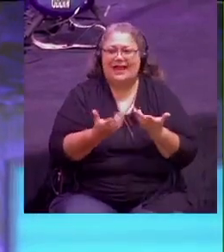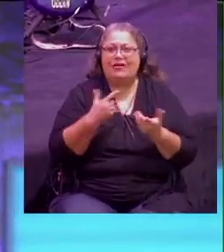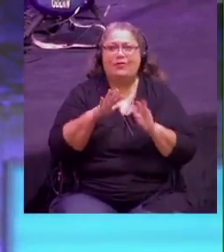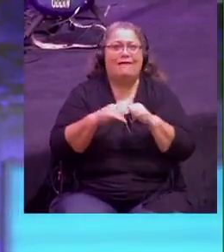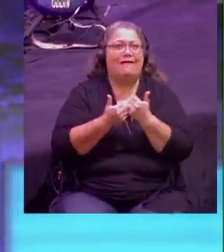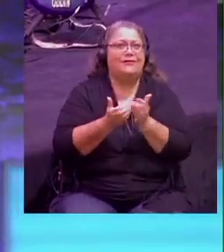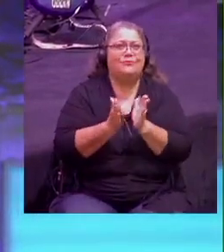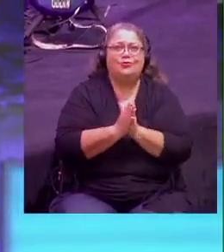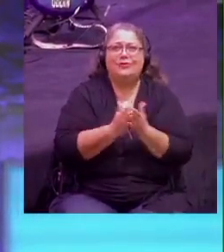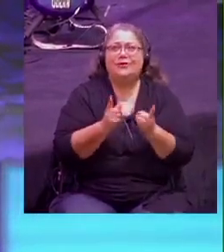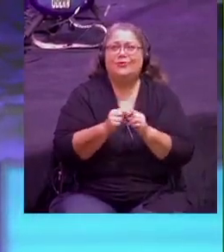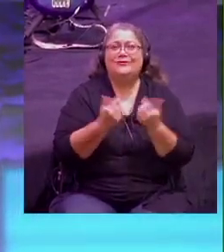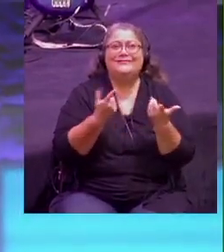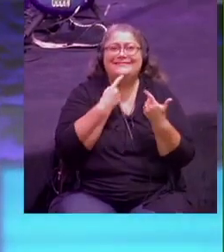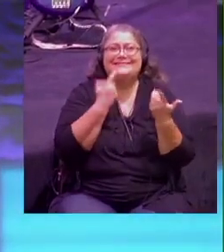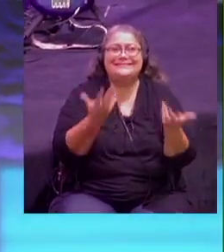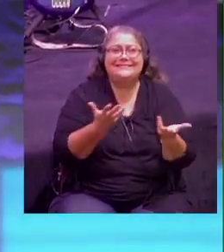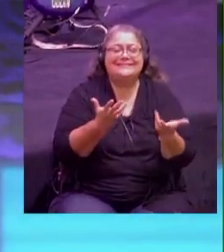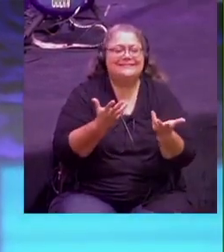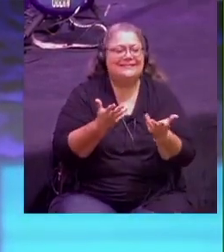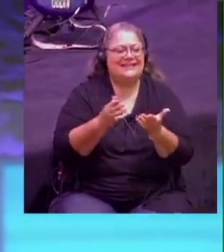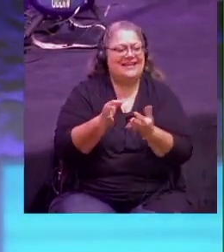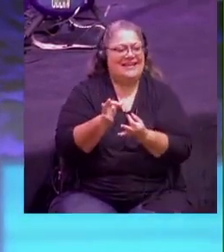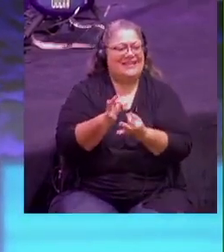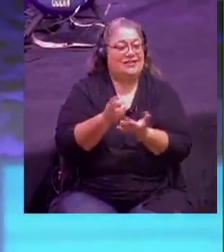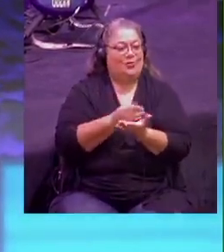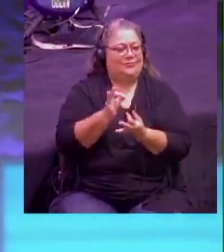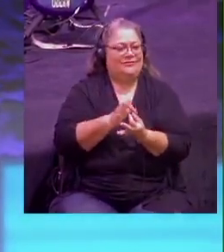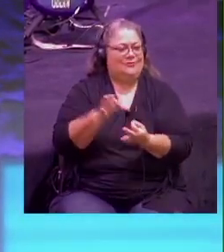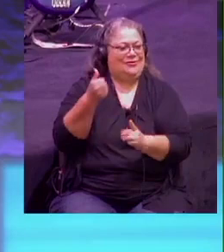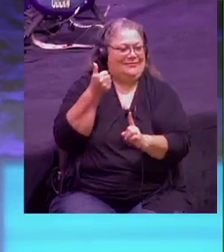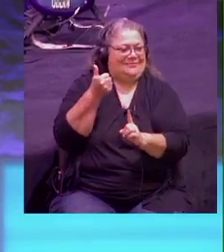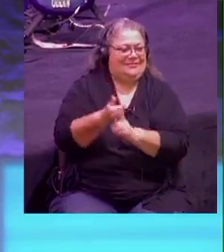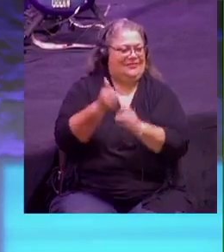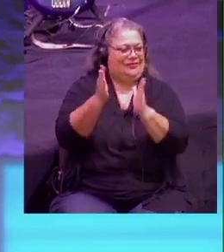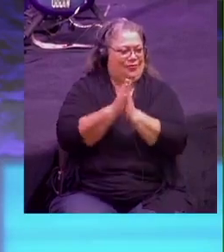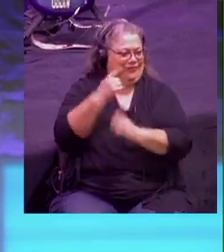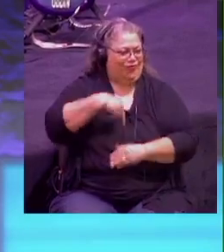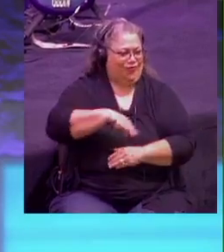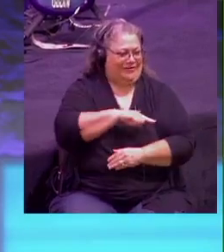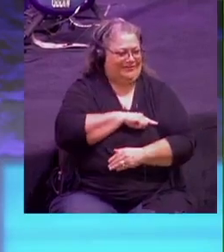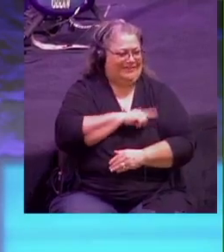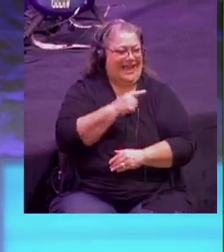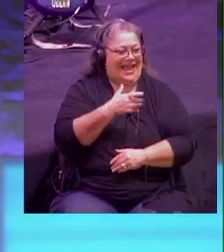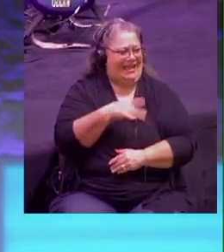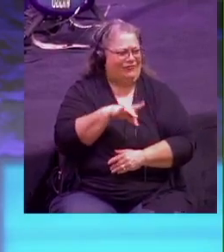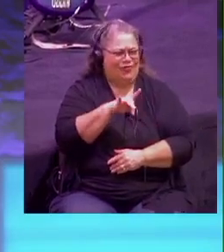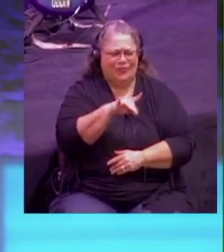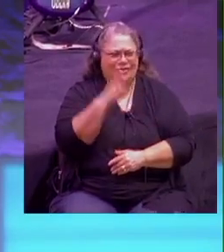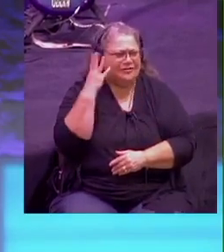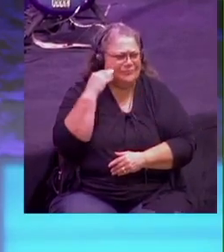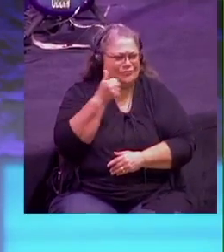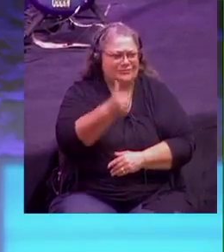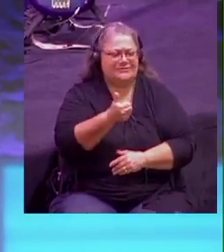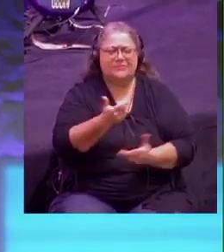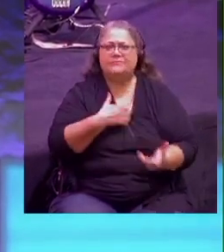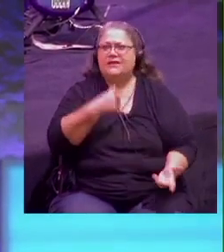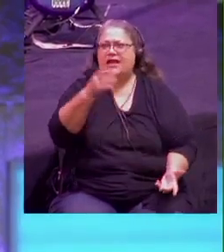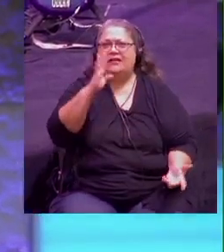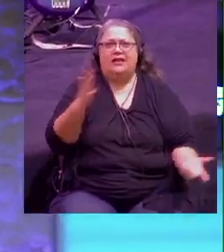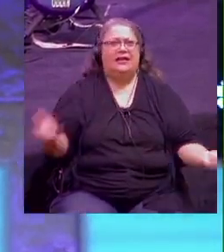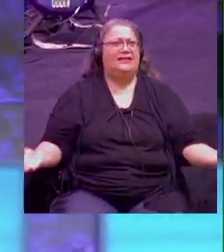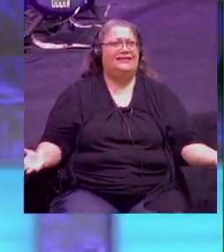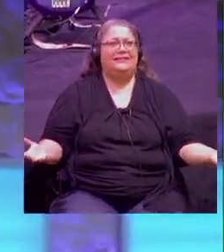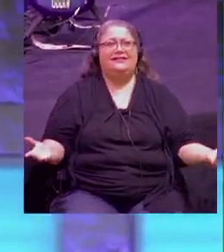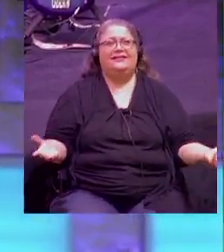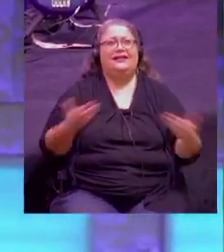the Spirit himself intercedes for us. Have you ever found yourself in a situation and you say, my God, I don't even know how